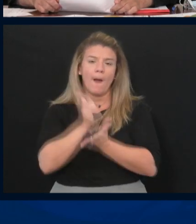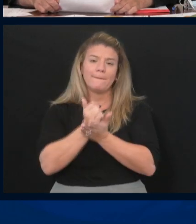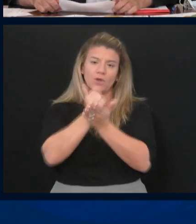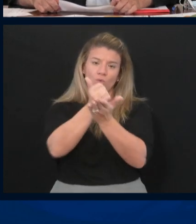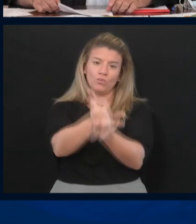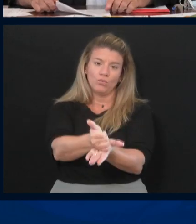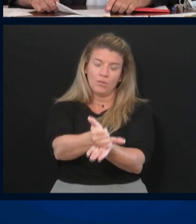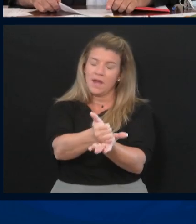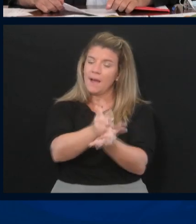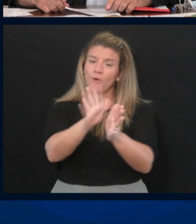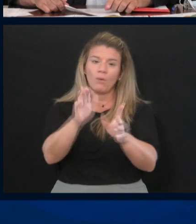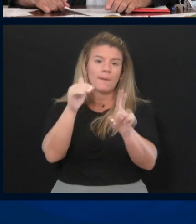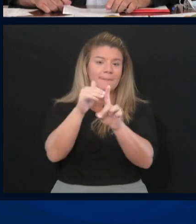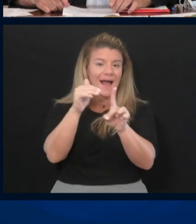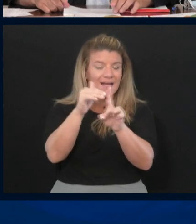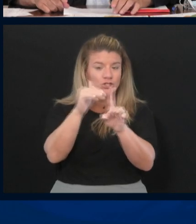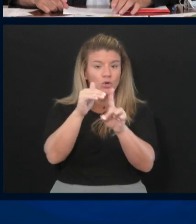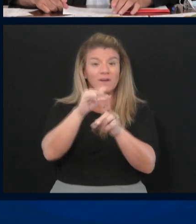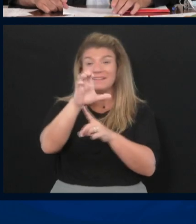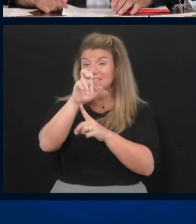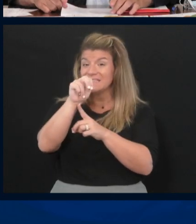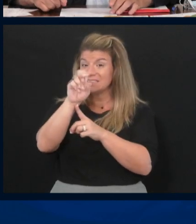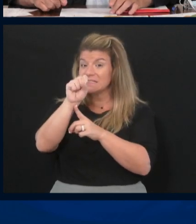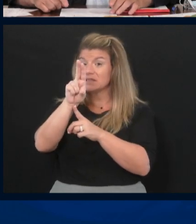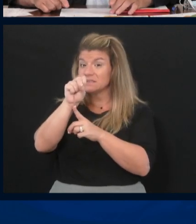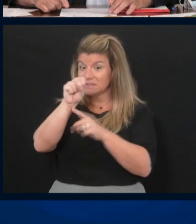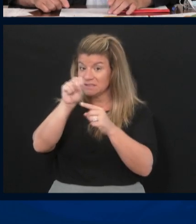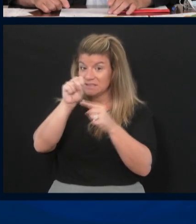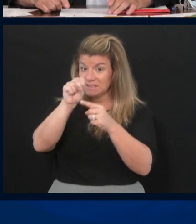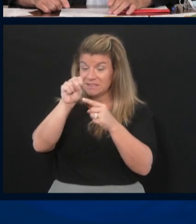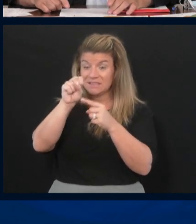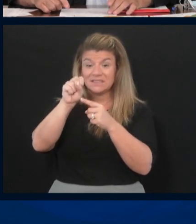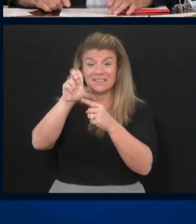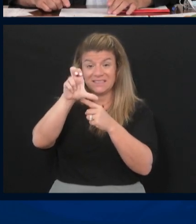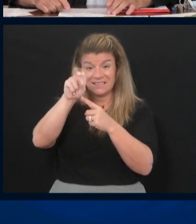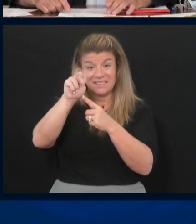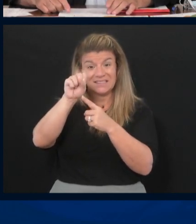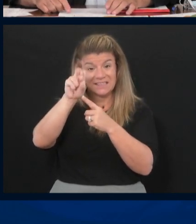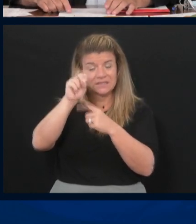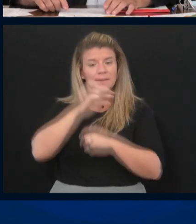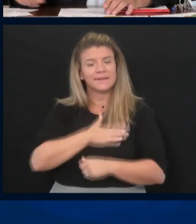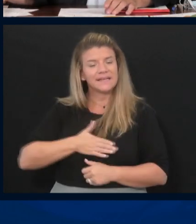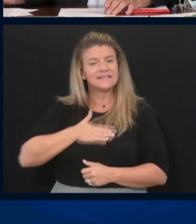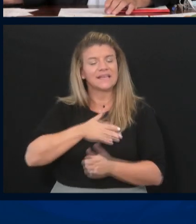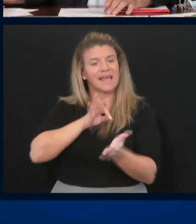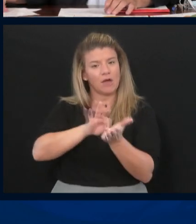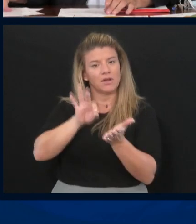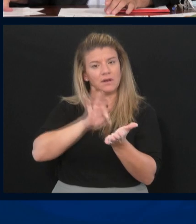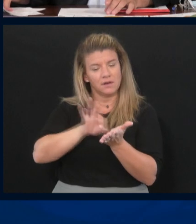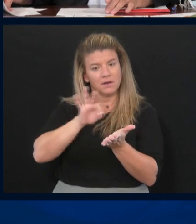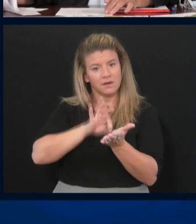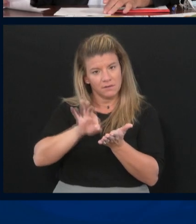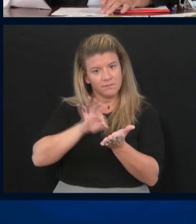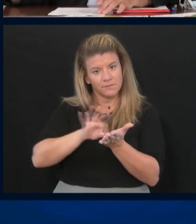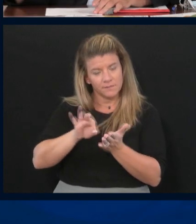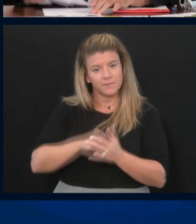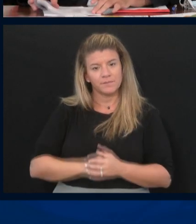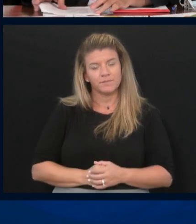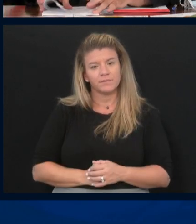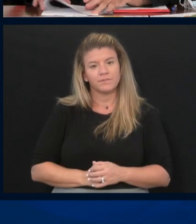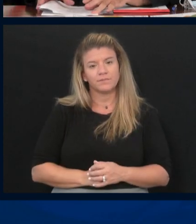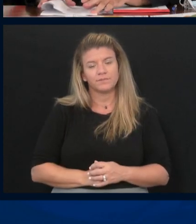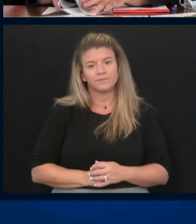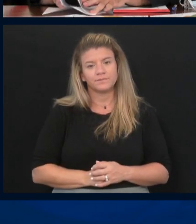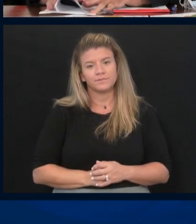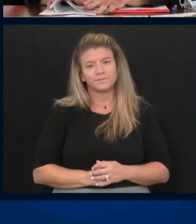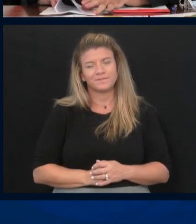I remind you again about the census and everything to get counted. And I'd wrap